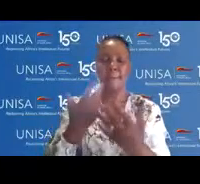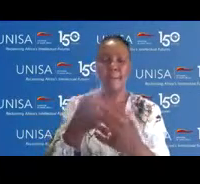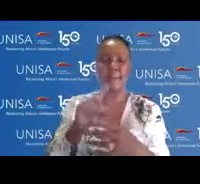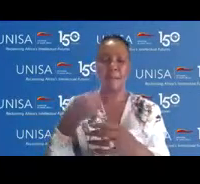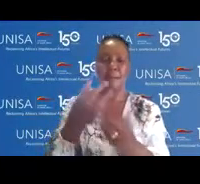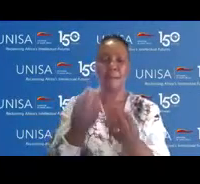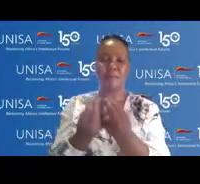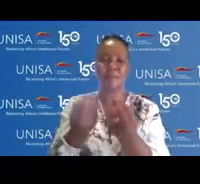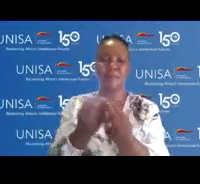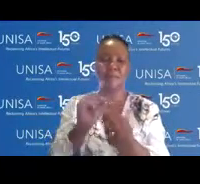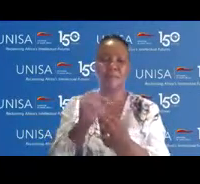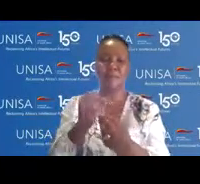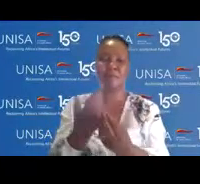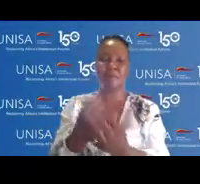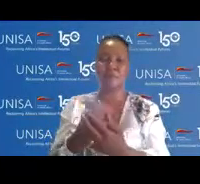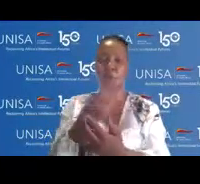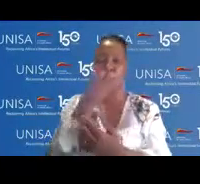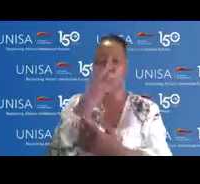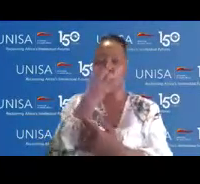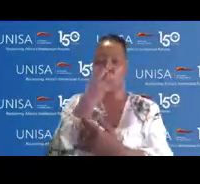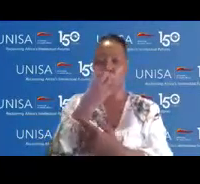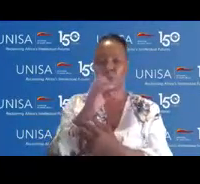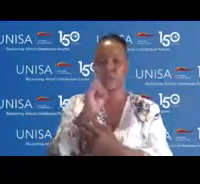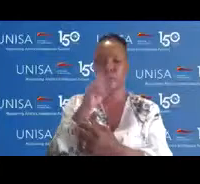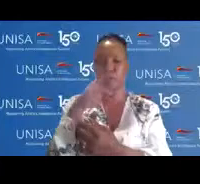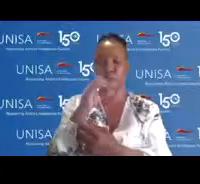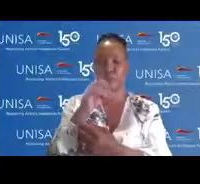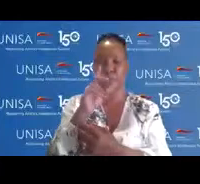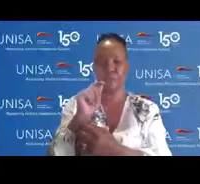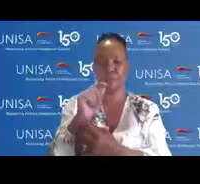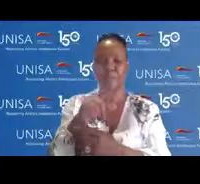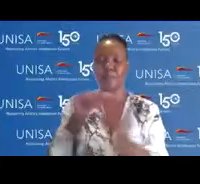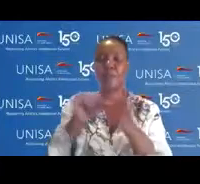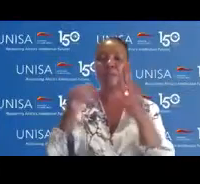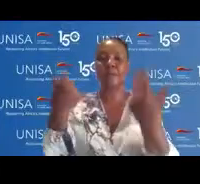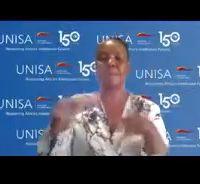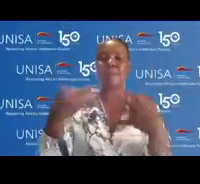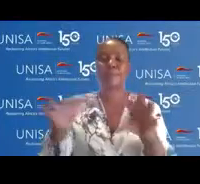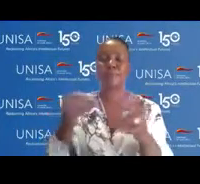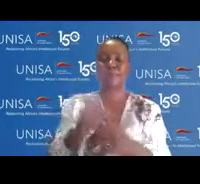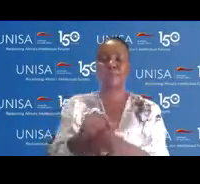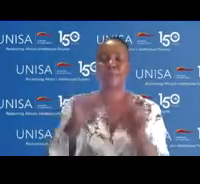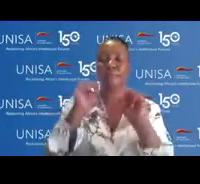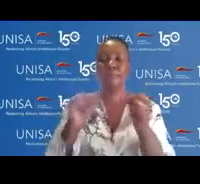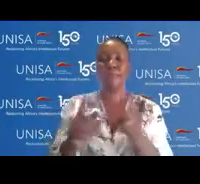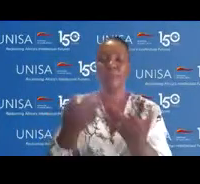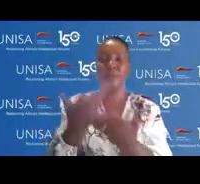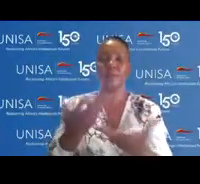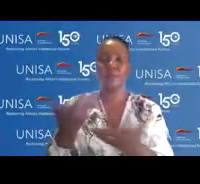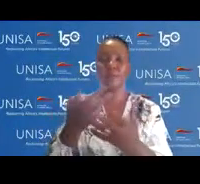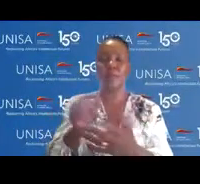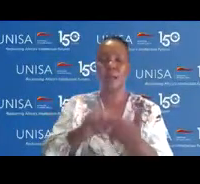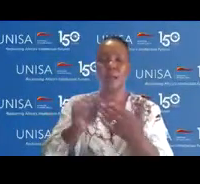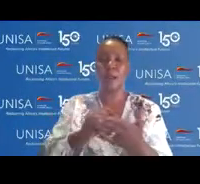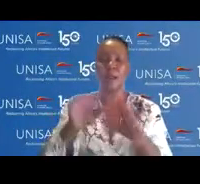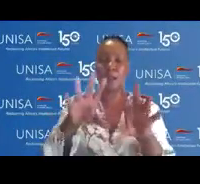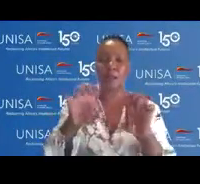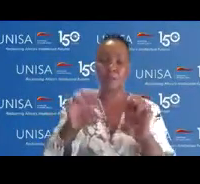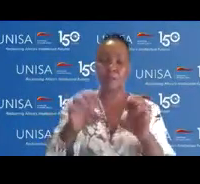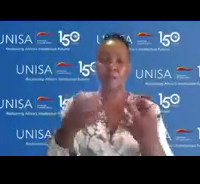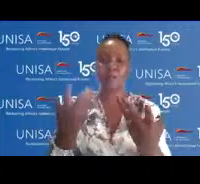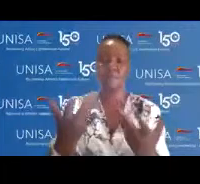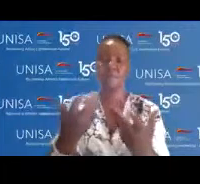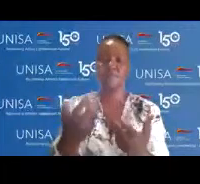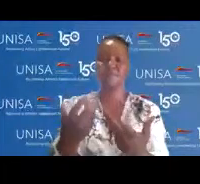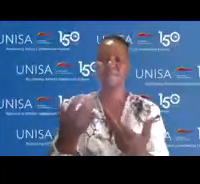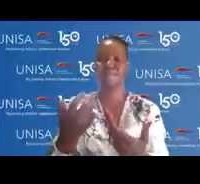is hotspotting. So this is quite important, especially in the case you're writing an exam and